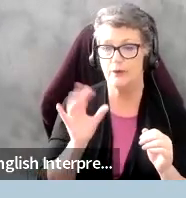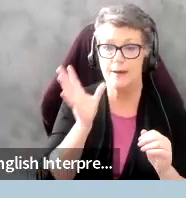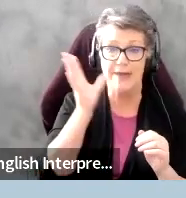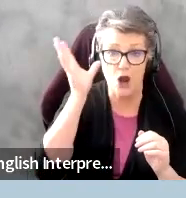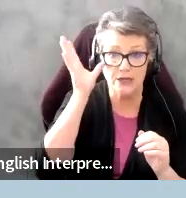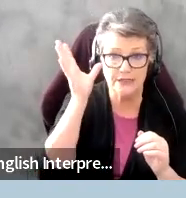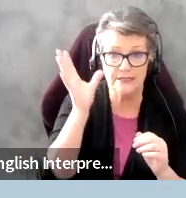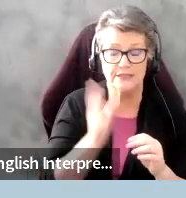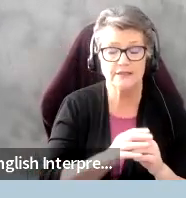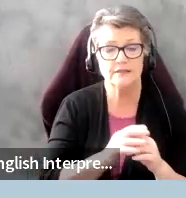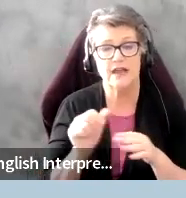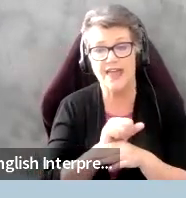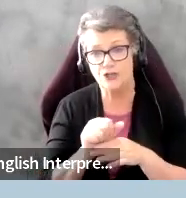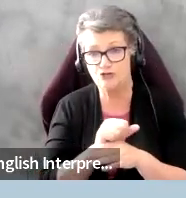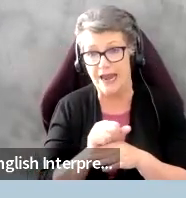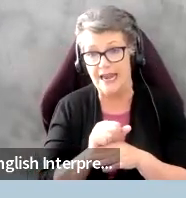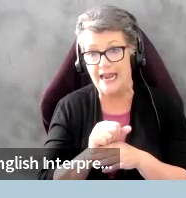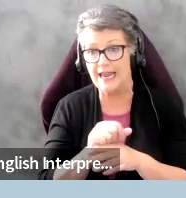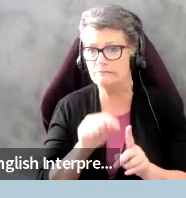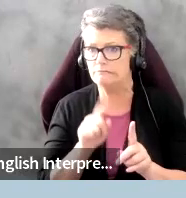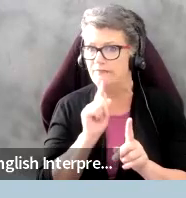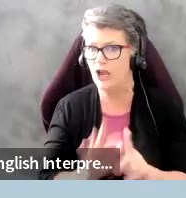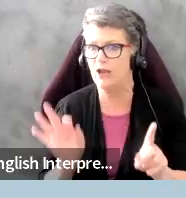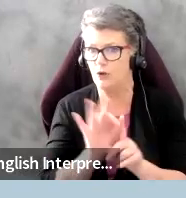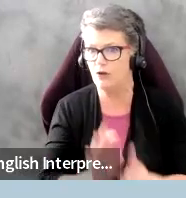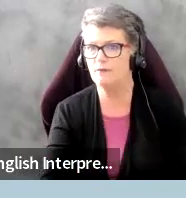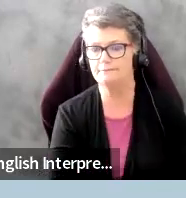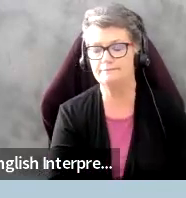parents. That training component is really critical.